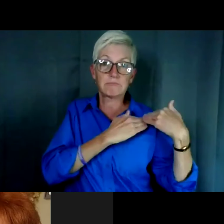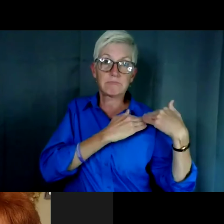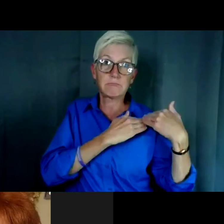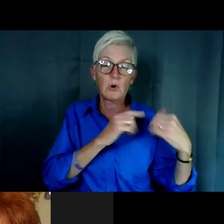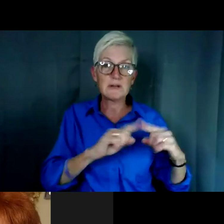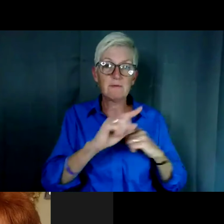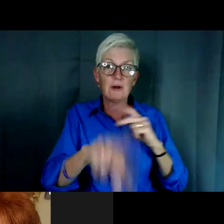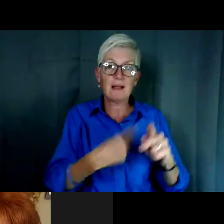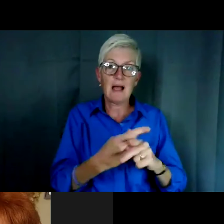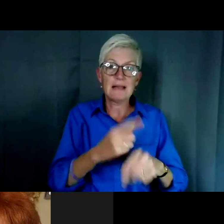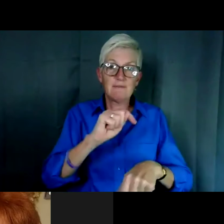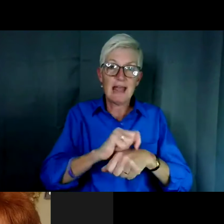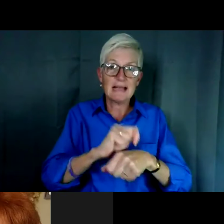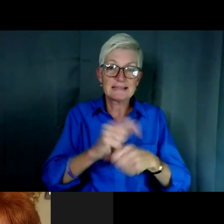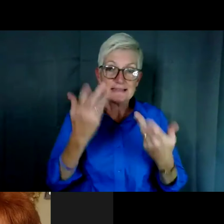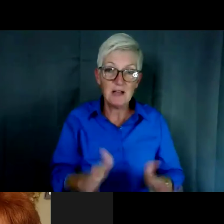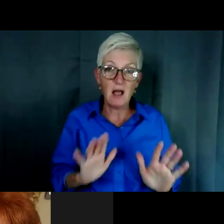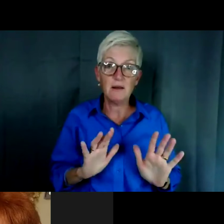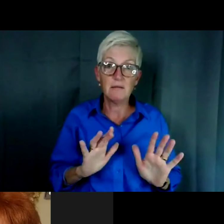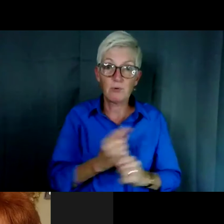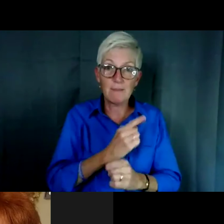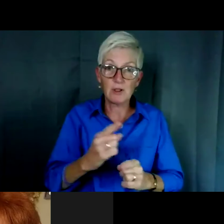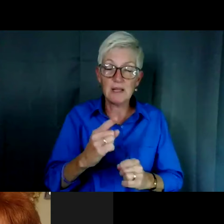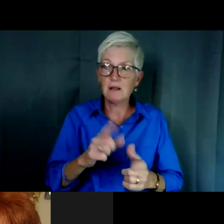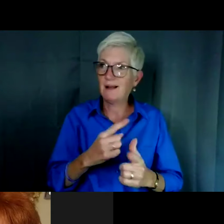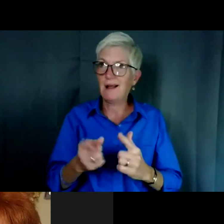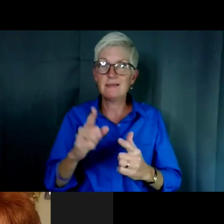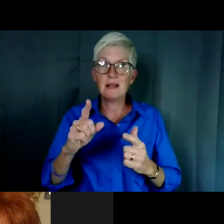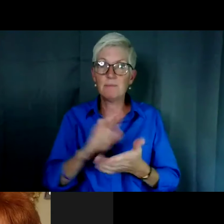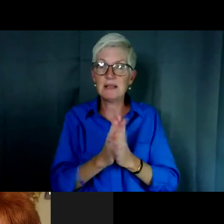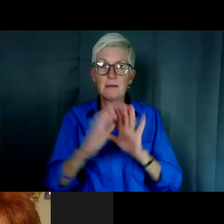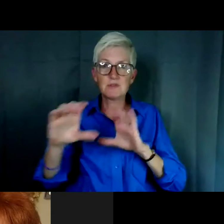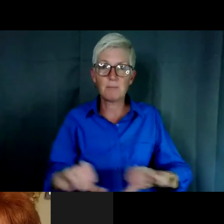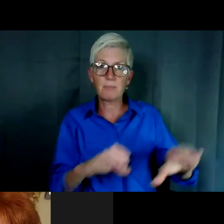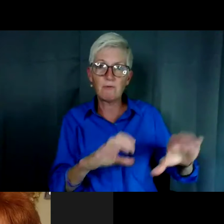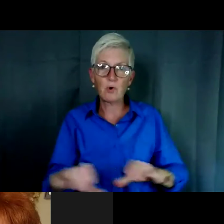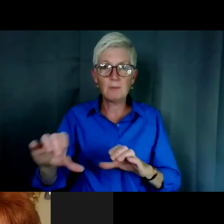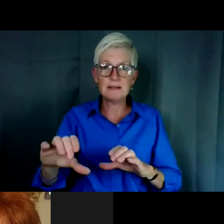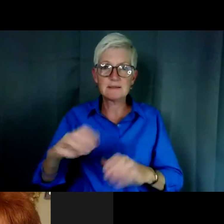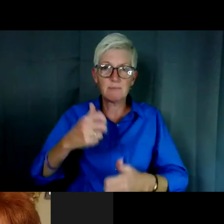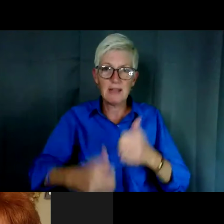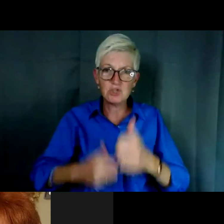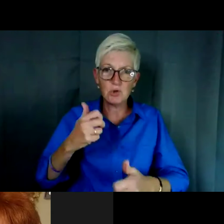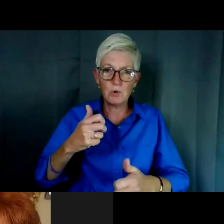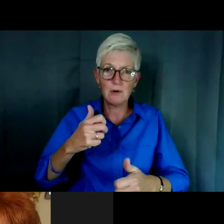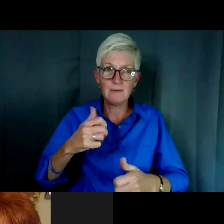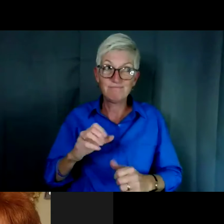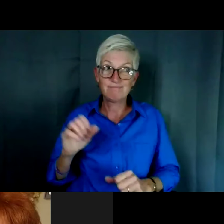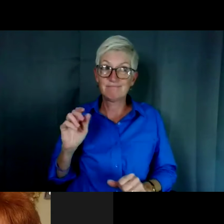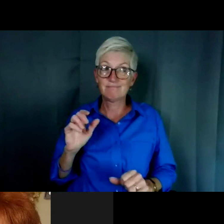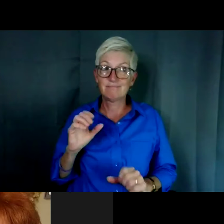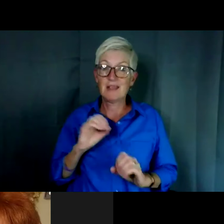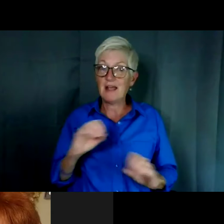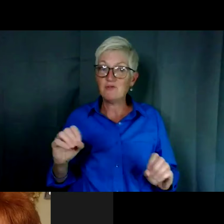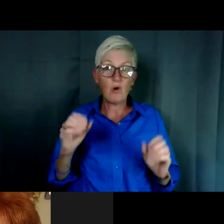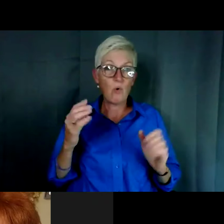of task done properly. And then it becomes a performance issue. And no one with a disability should,